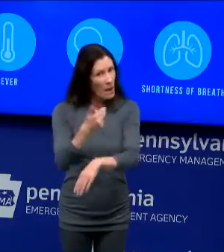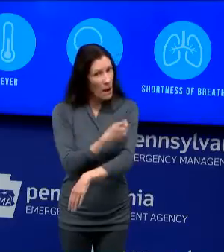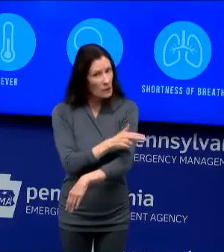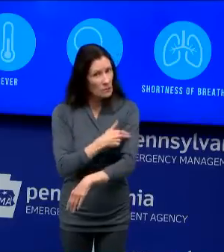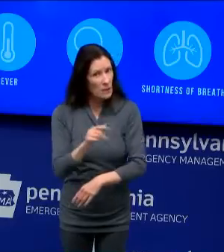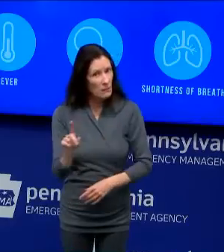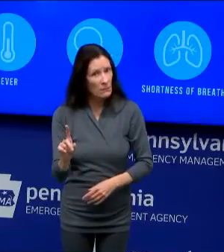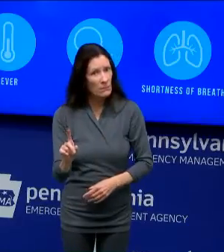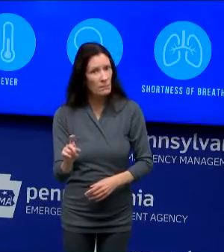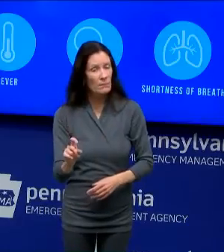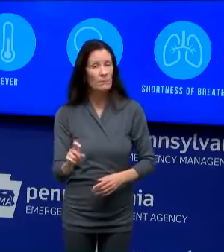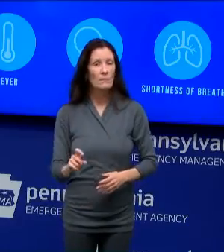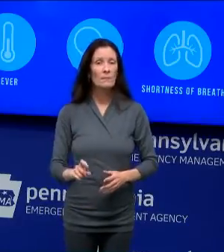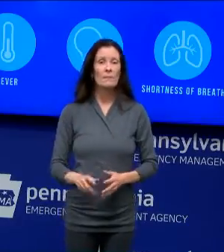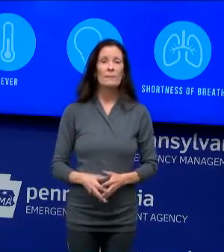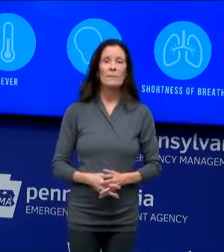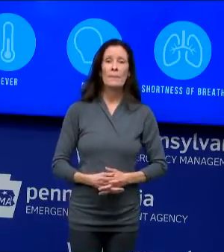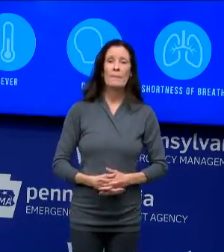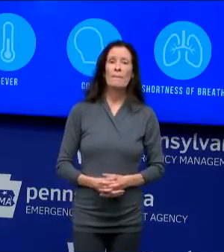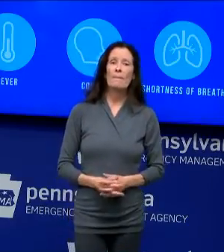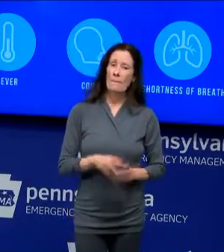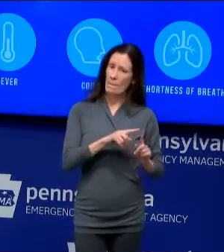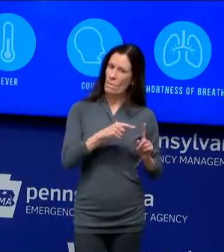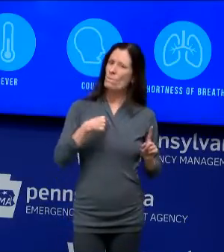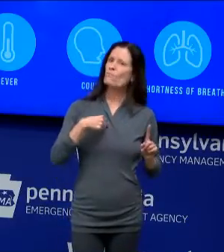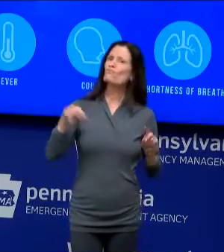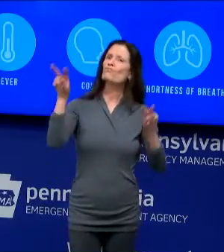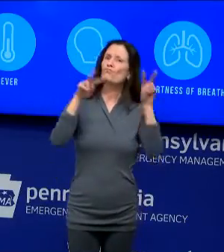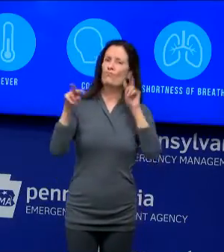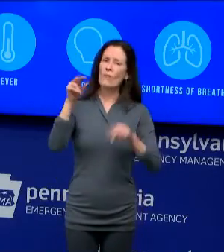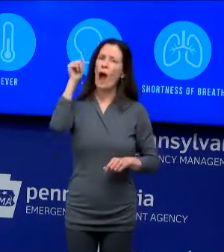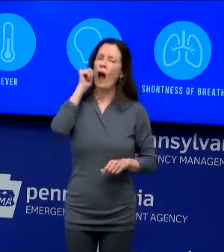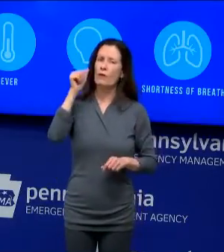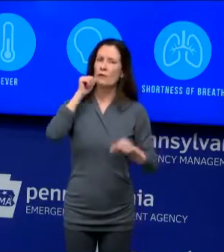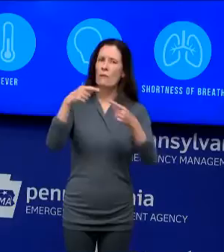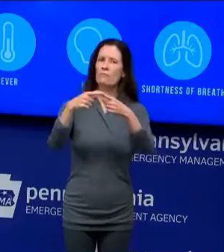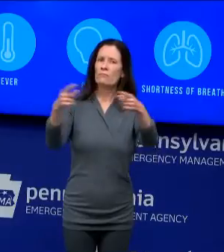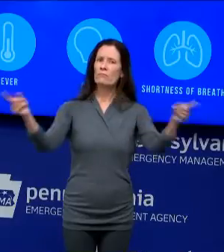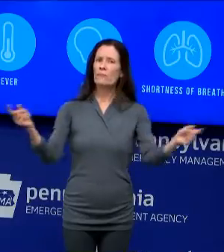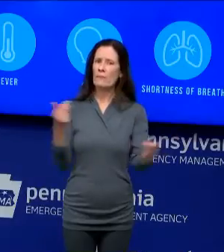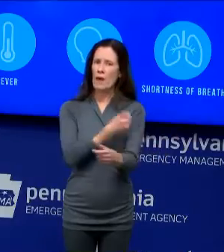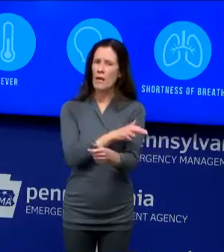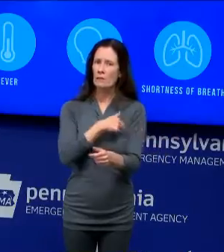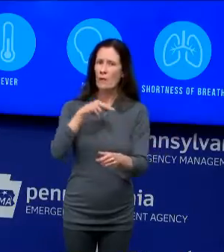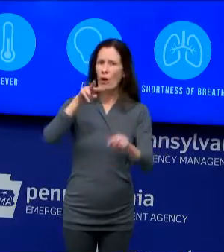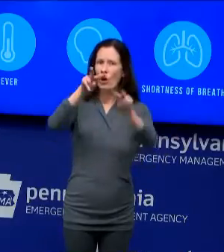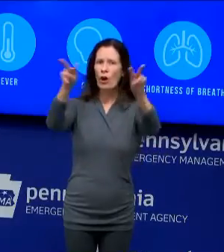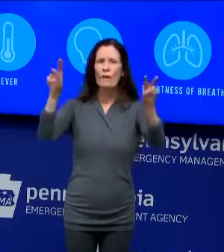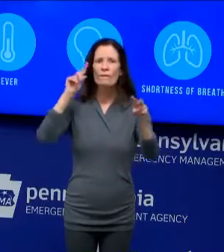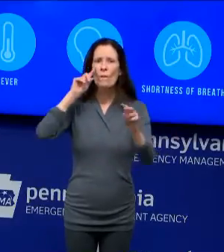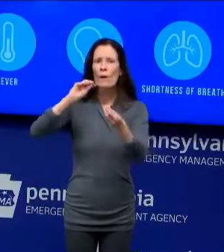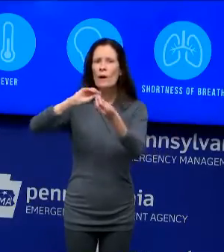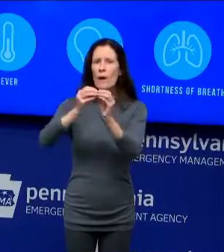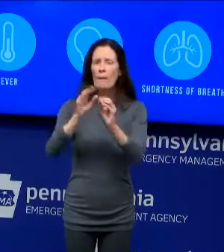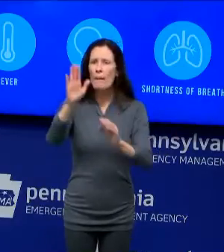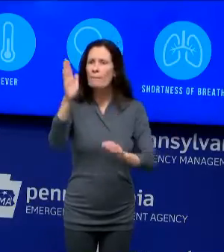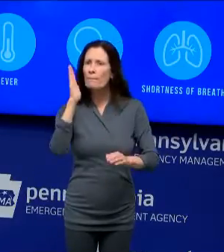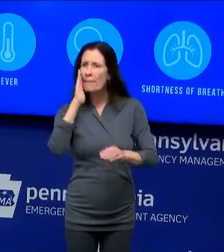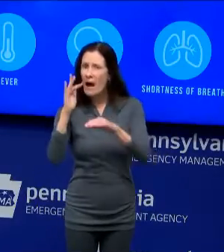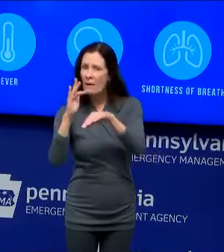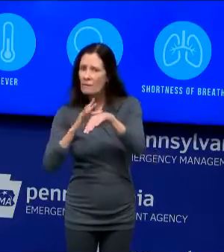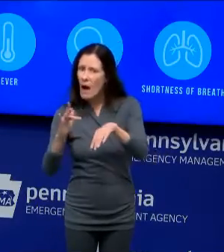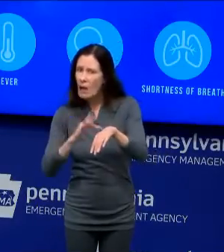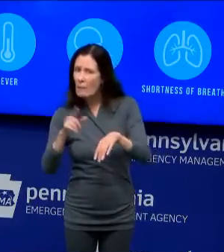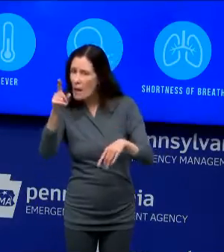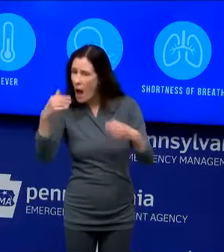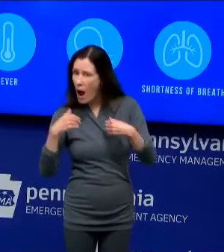so we're tracking their hospital capacity, how many beds they have, how many ICU beds they have, etc. And